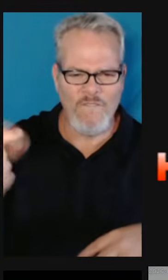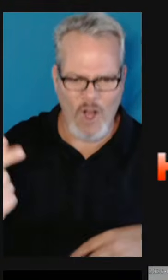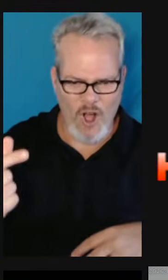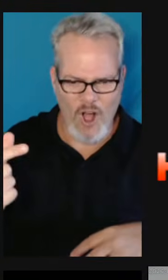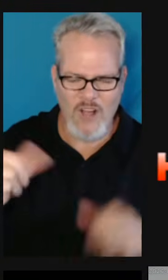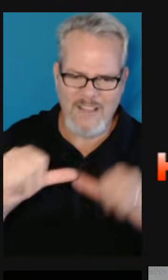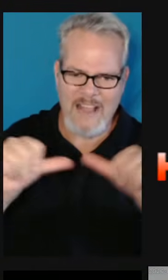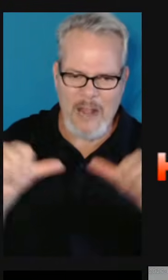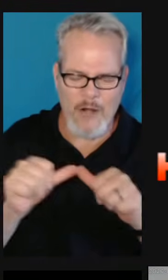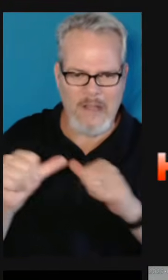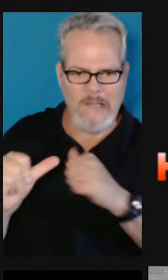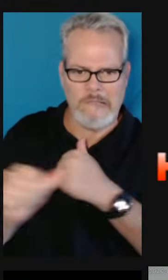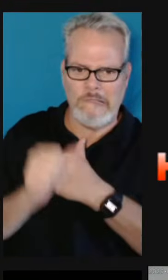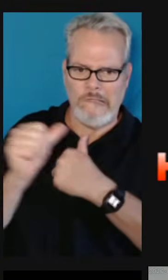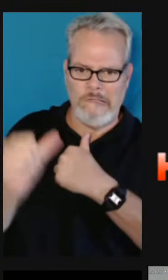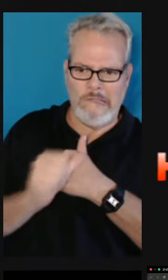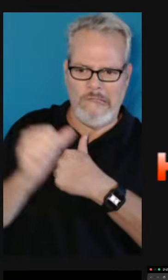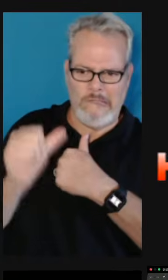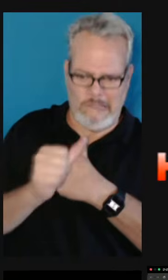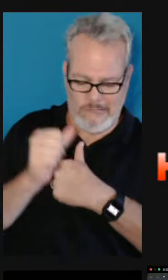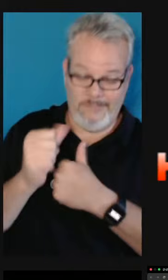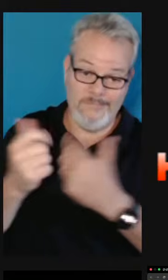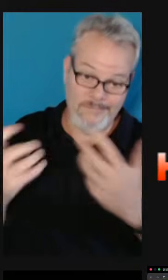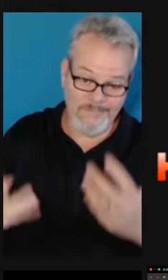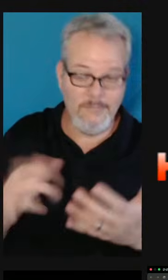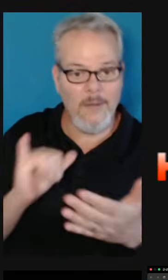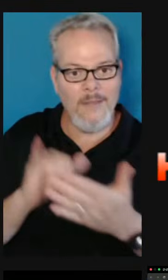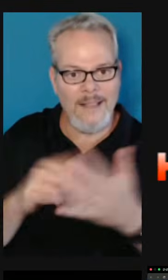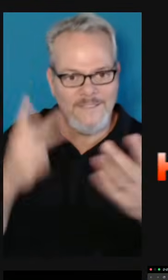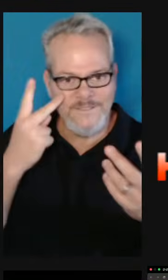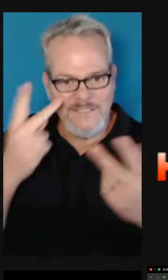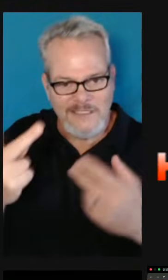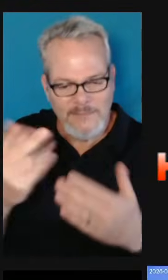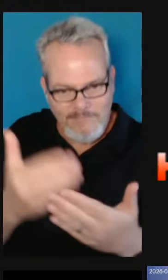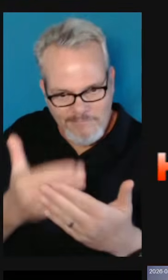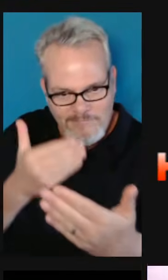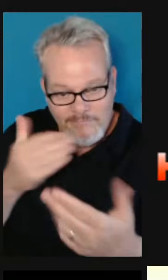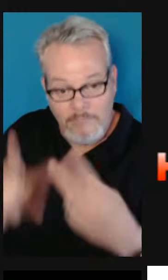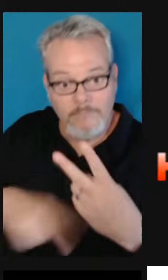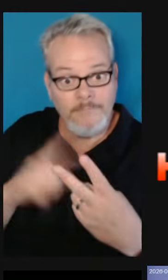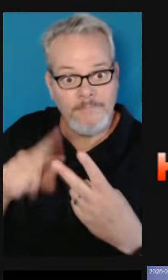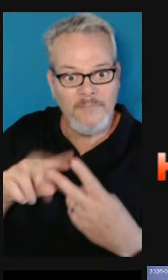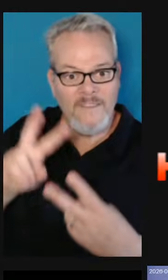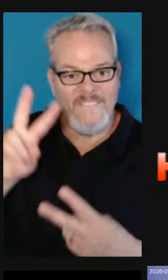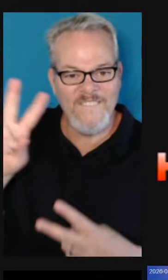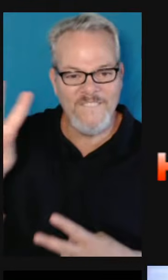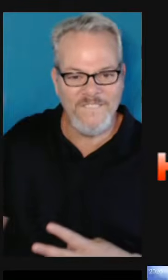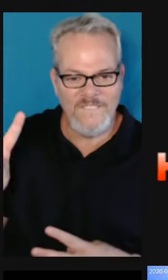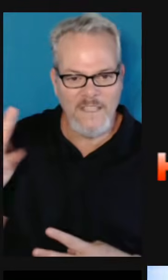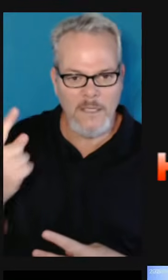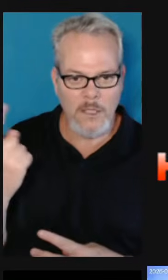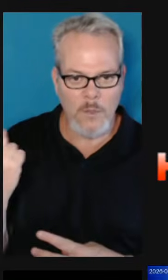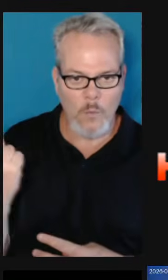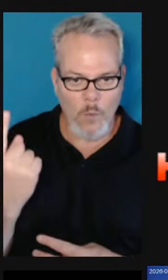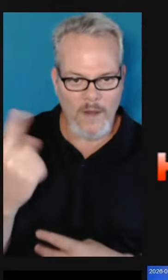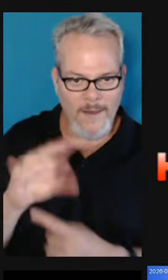Okay, so that's the close by views of the gas. We also have the V1 camera. This is just the daytime views from the V1 camera,